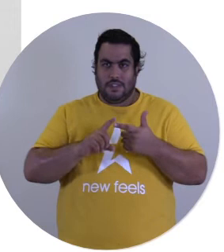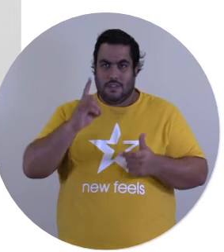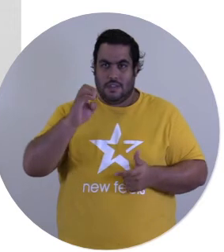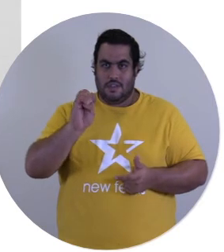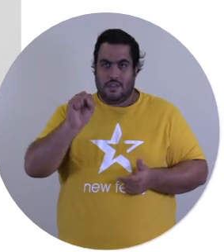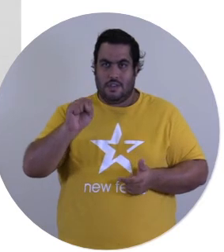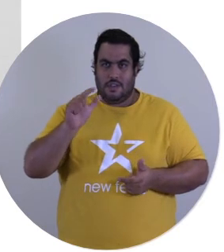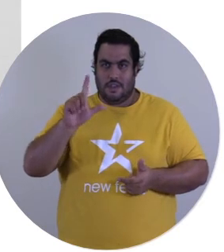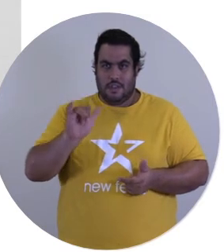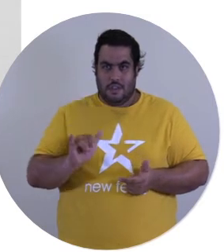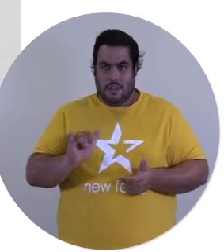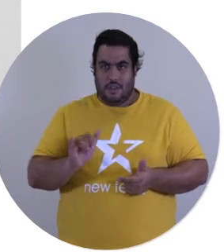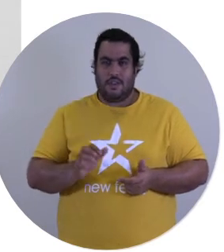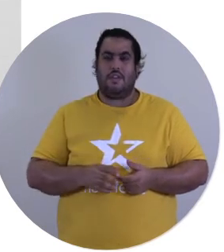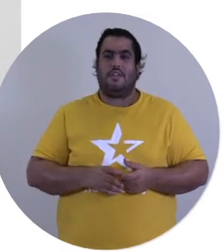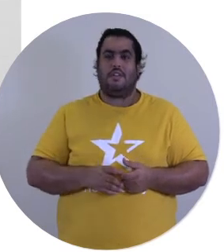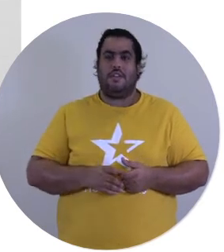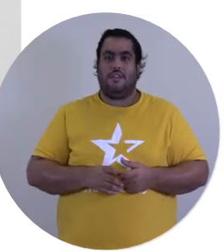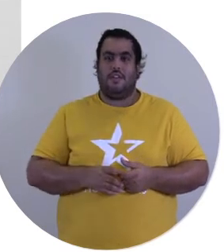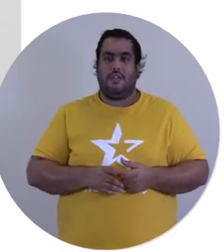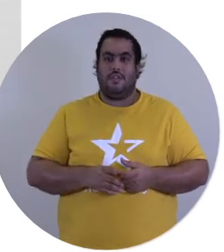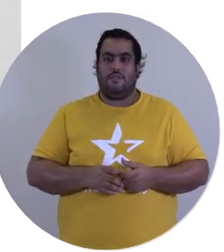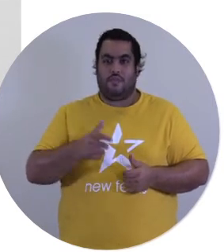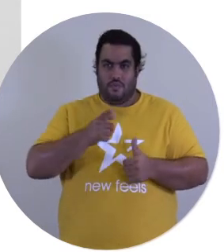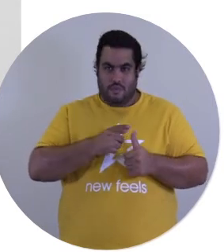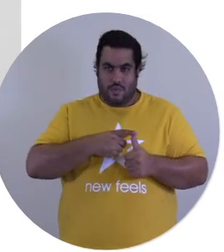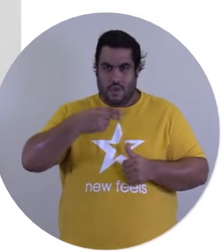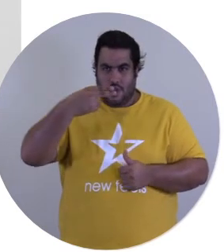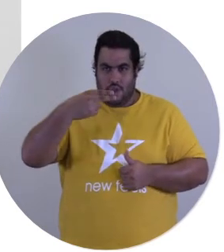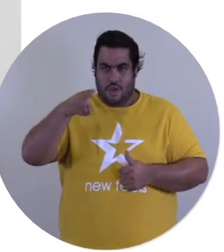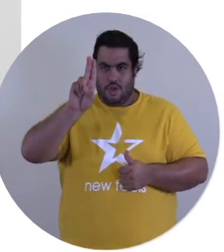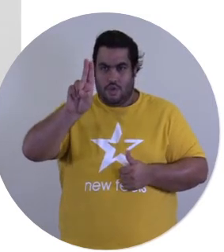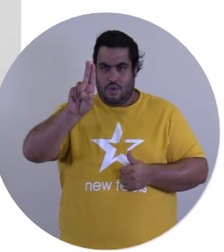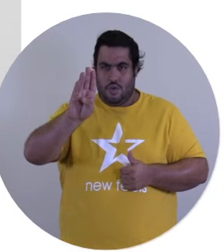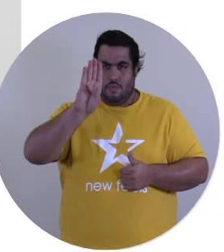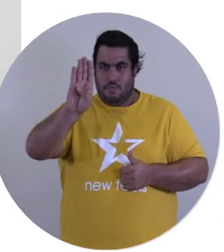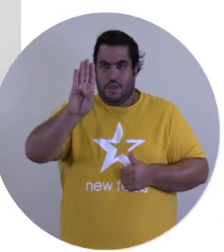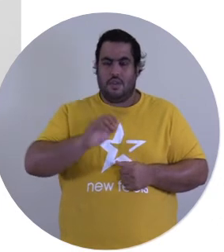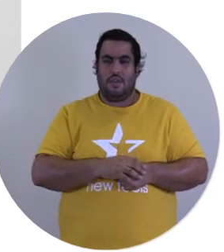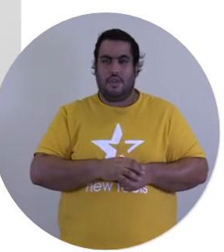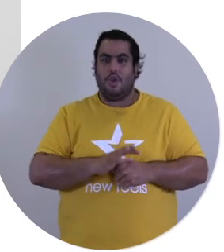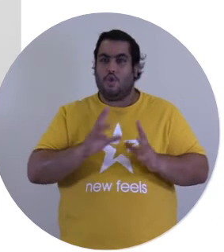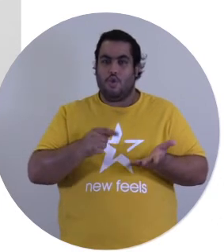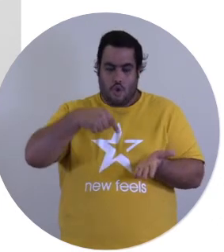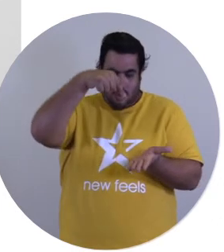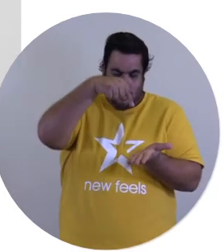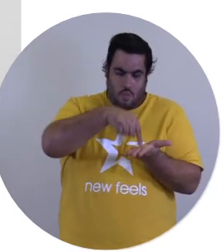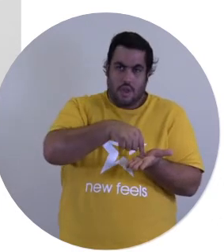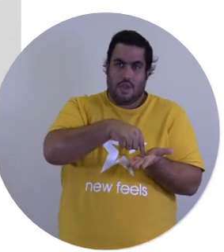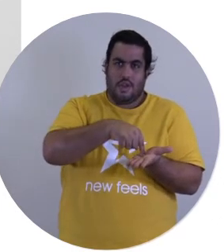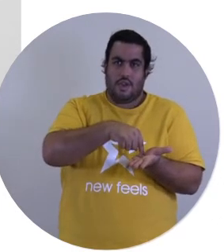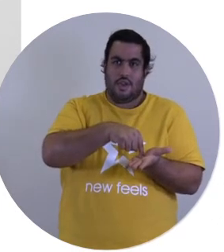carefully. Let's match them together. I would match hub with the center of